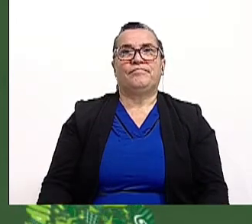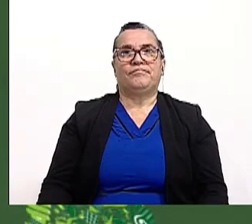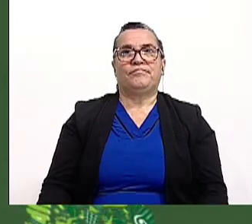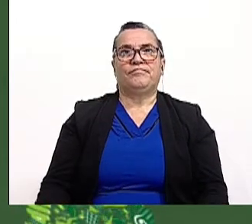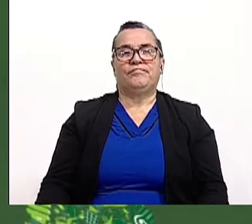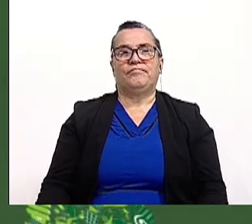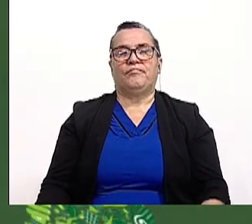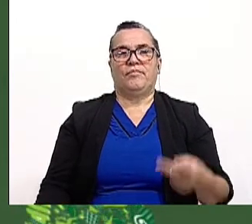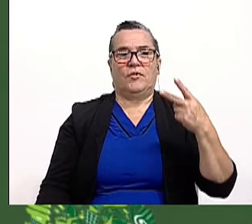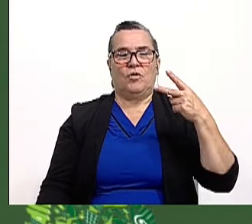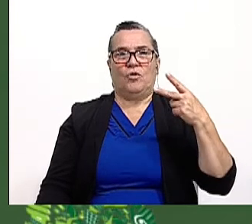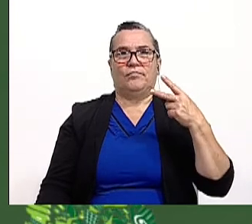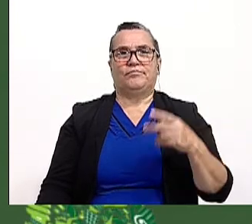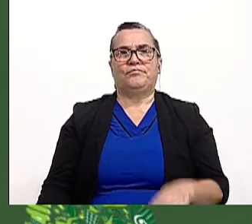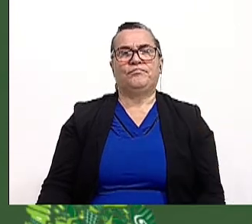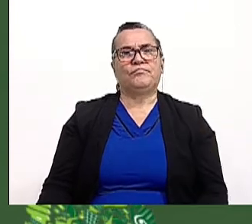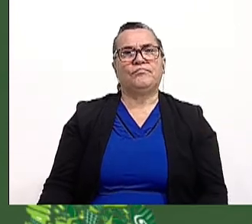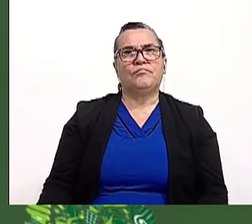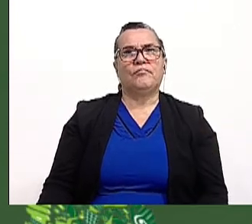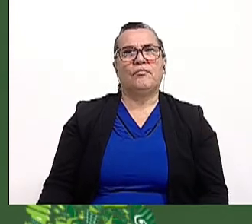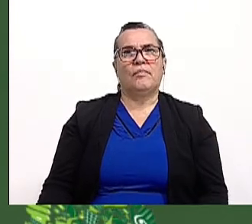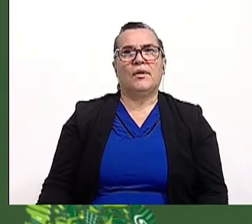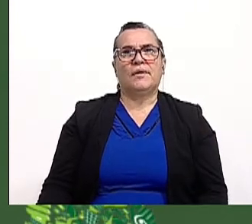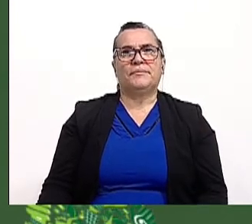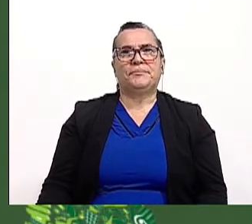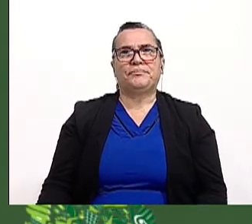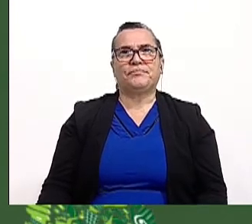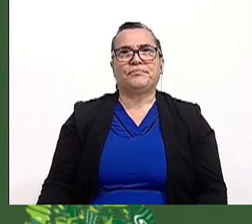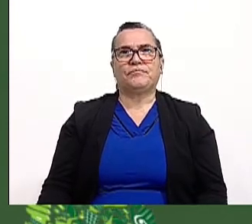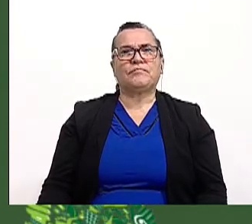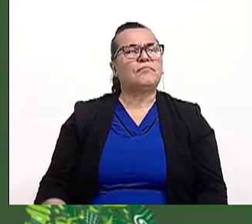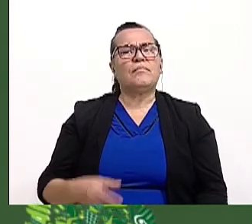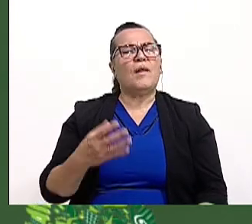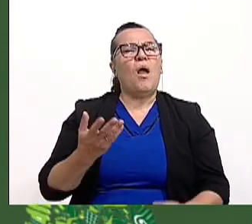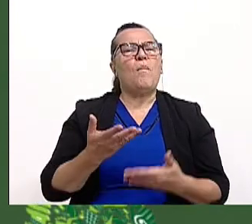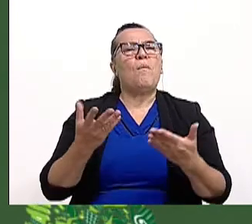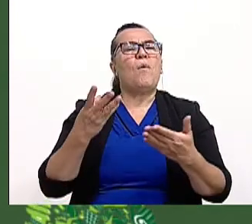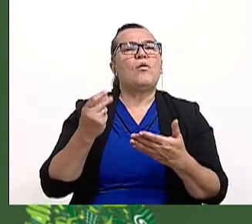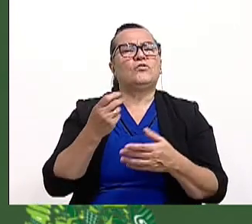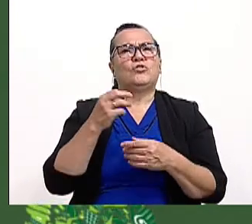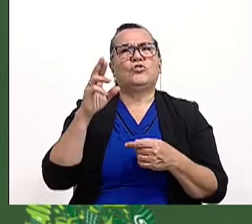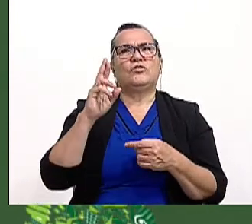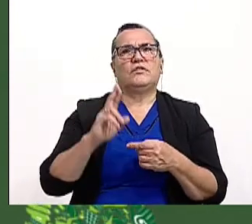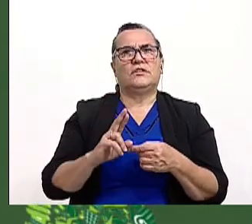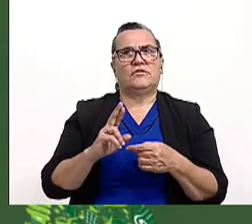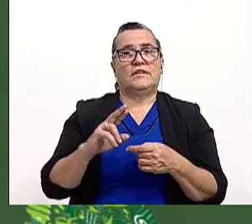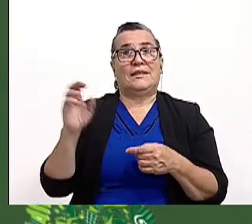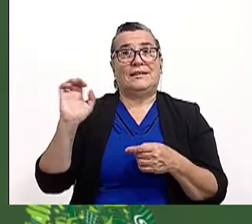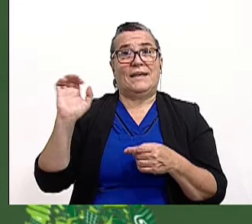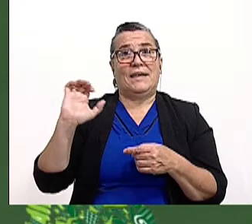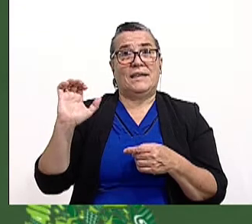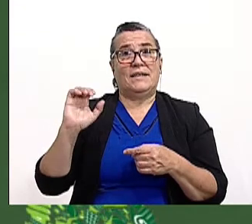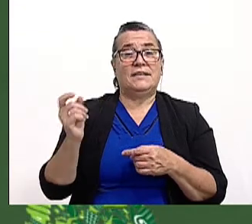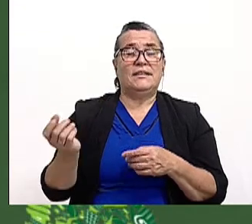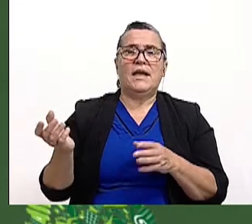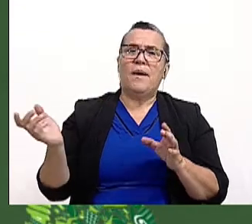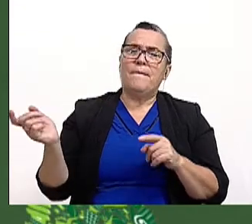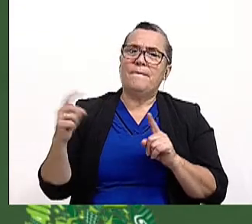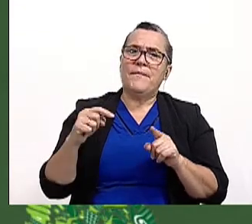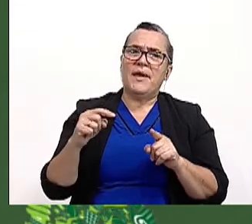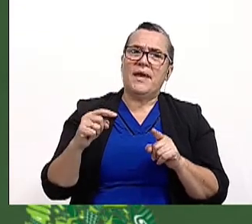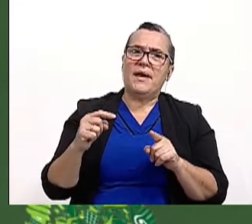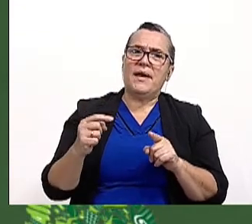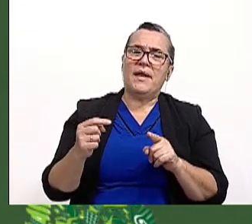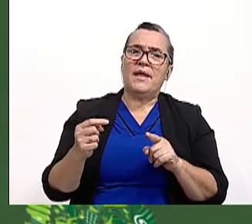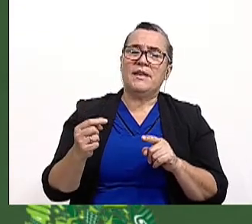Questions number 2, 3, and 4. How much of Costa Rica's energy comes from